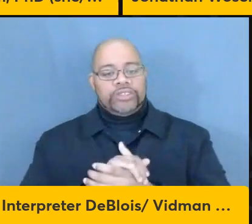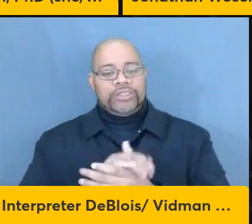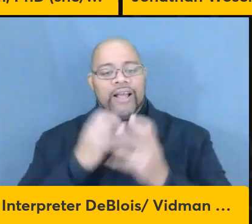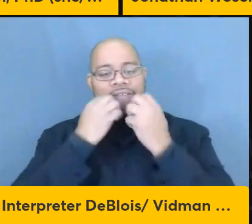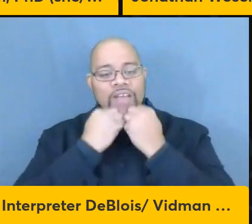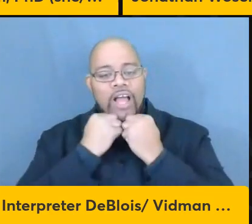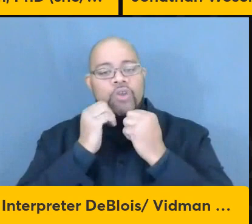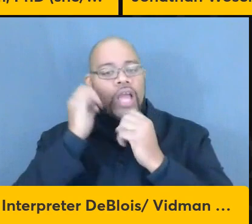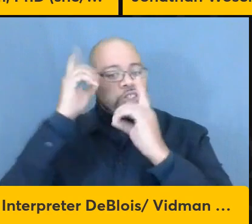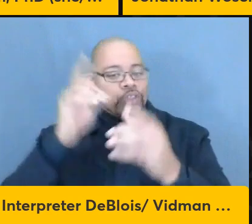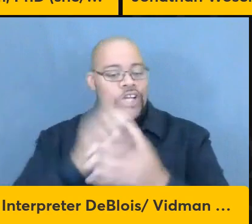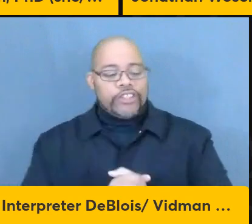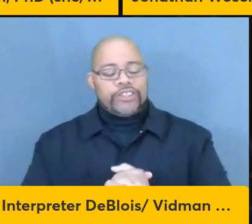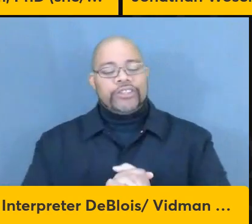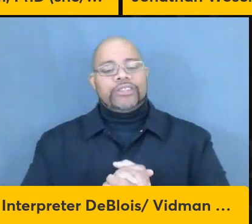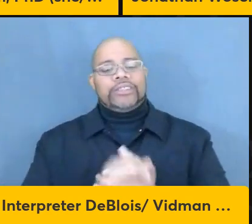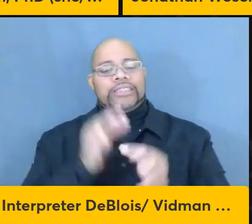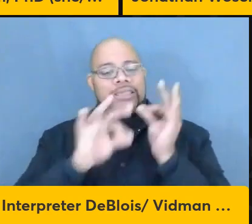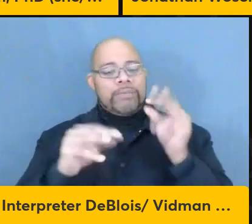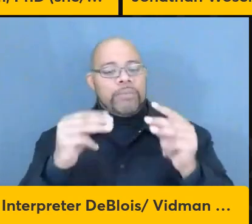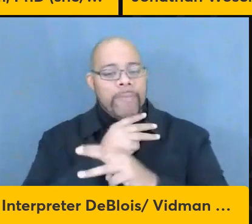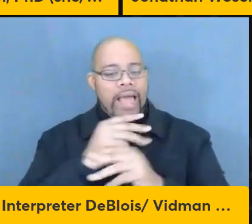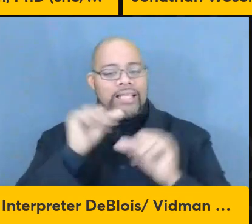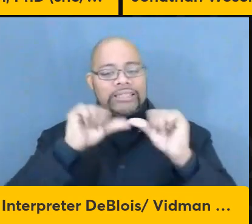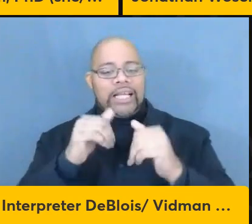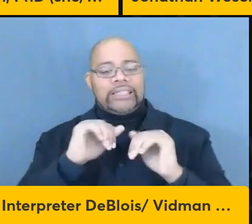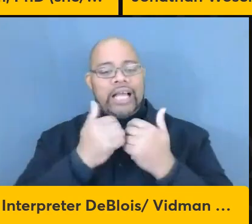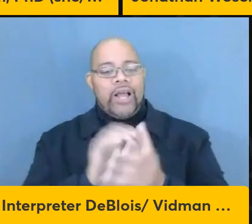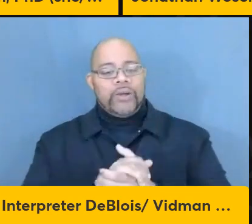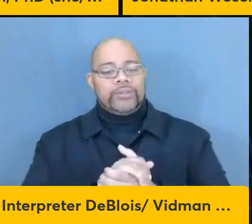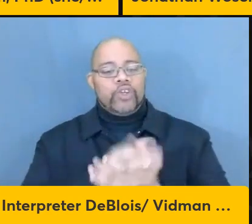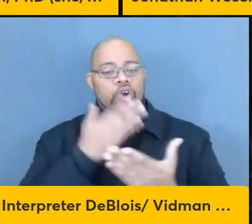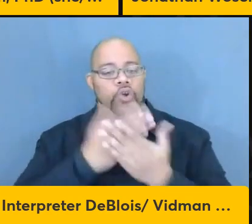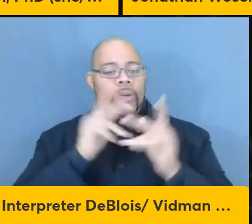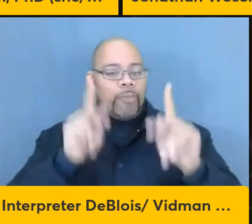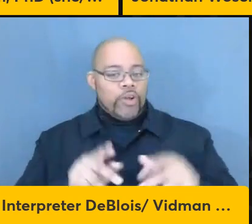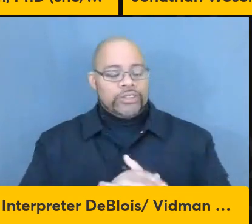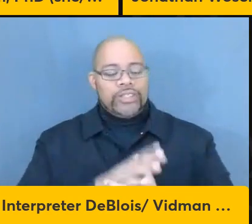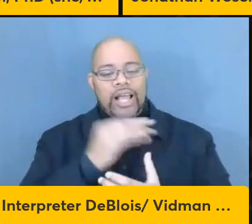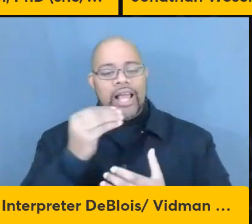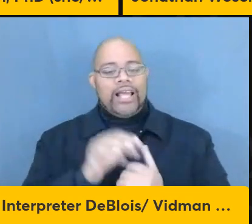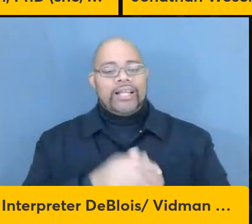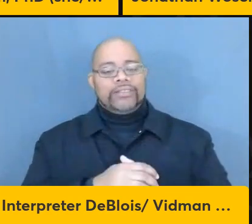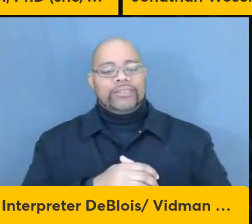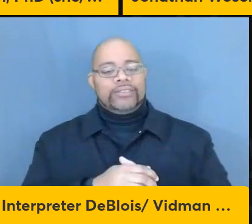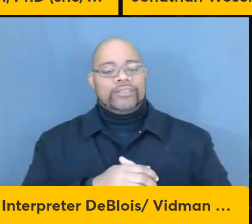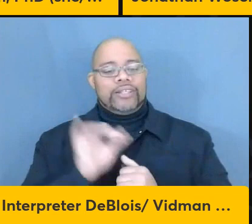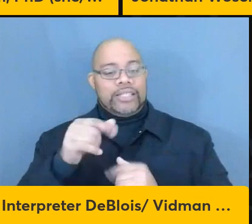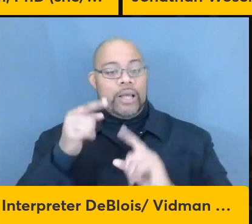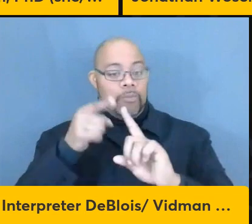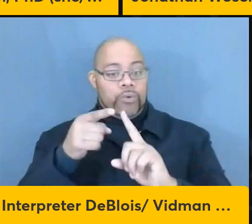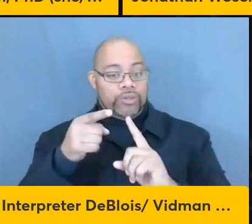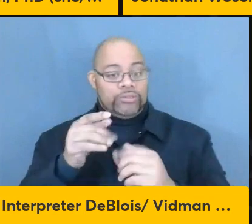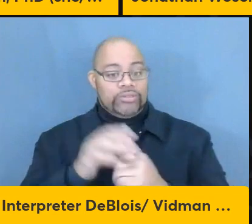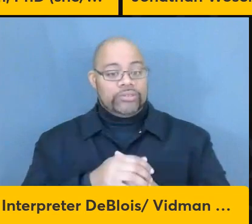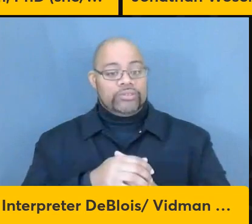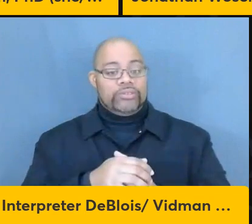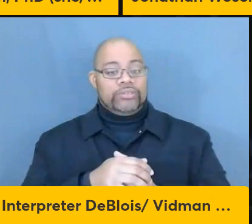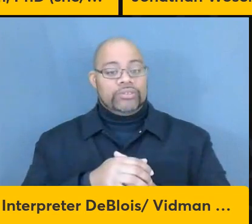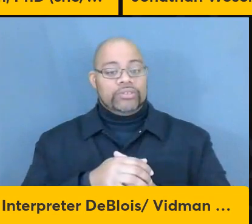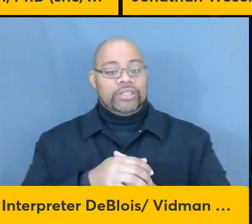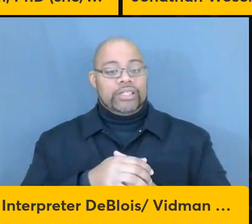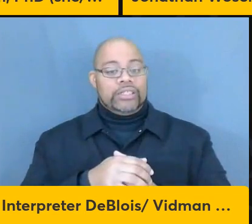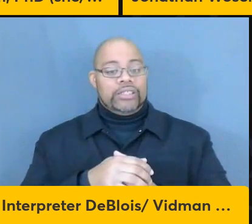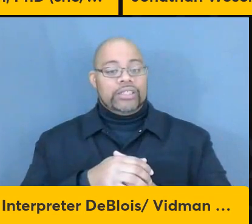of education, the simple math, sciences, how to be a good person. And they, at this point, unfortunately, Mrs. Lendor has died